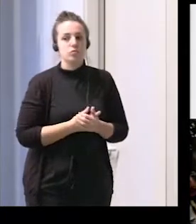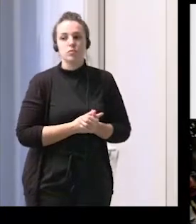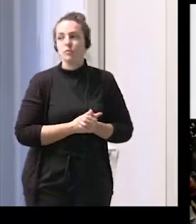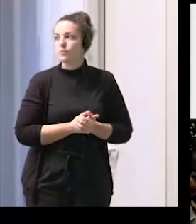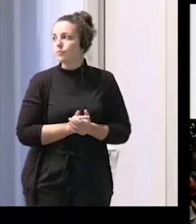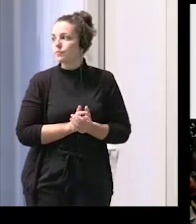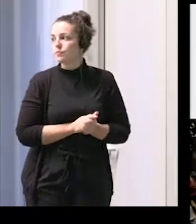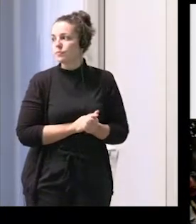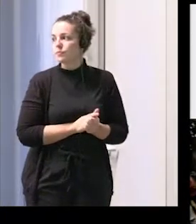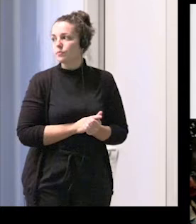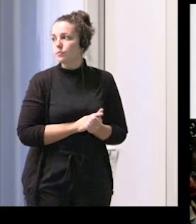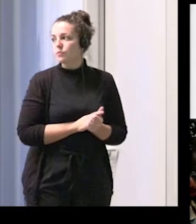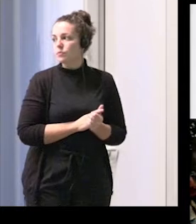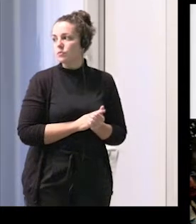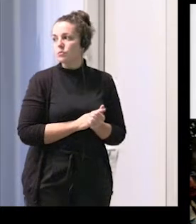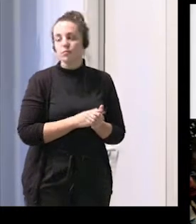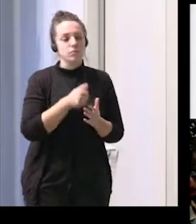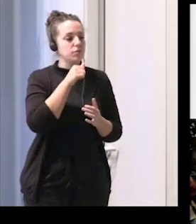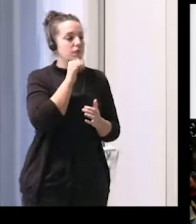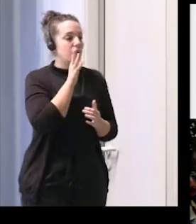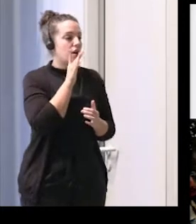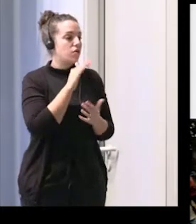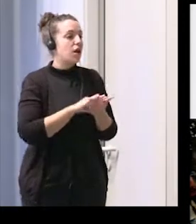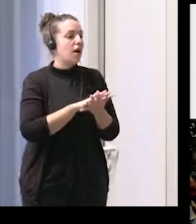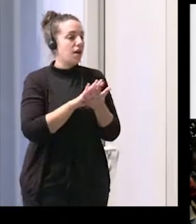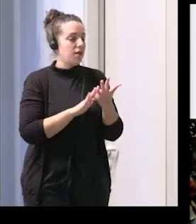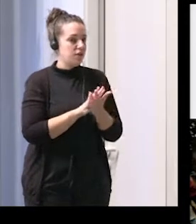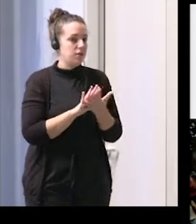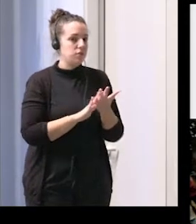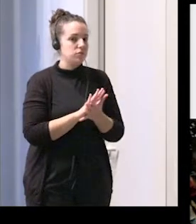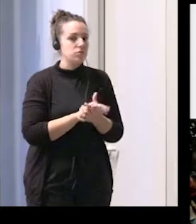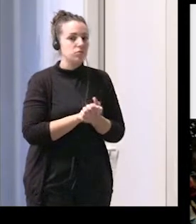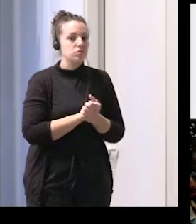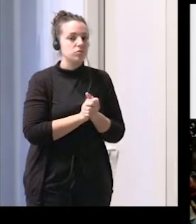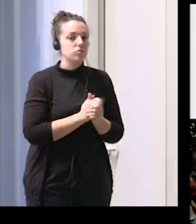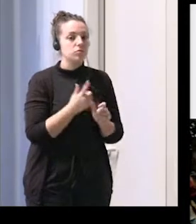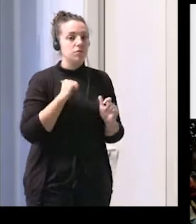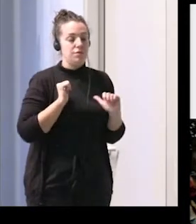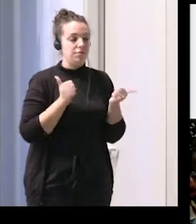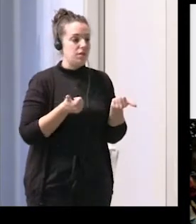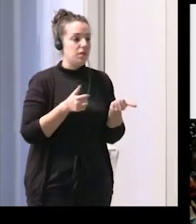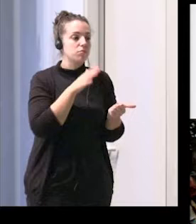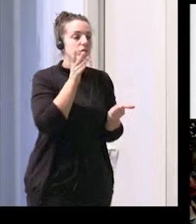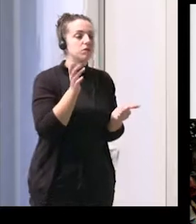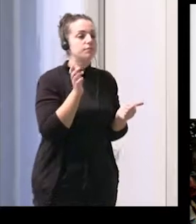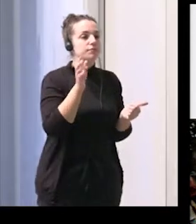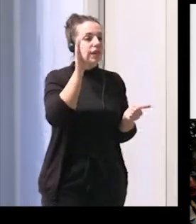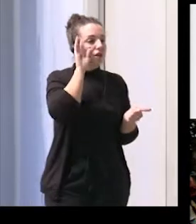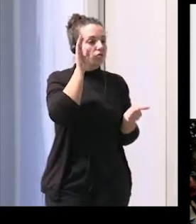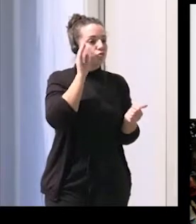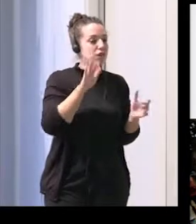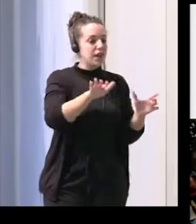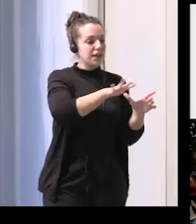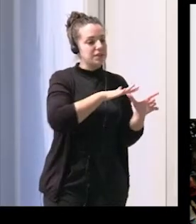Let's talk about spatial hearing. Back to what I started with, which was this complex listening environment.